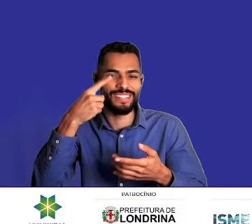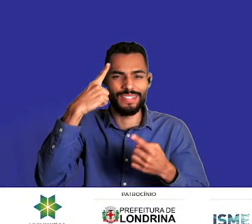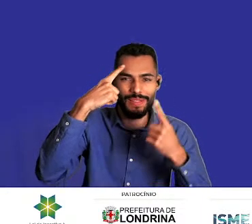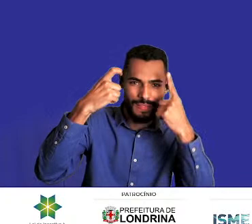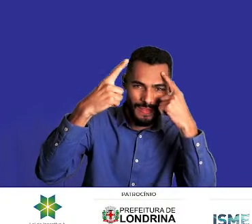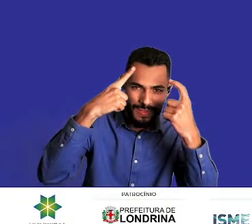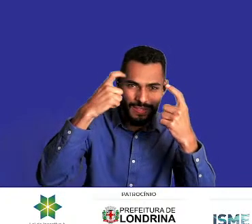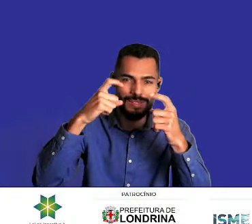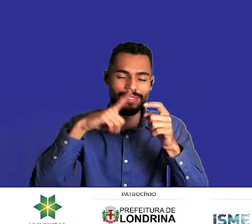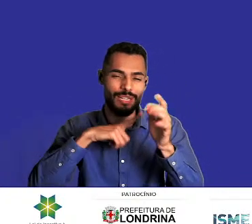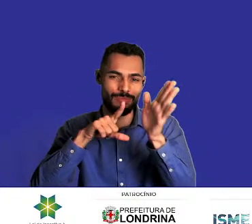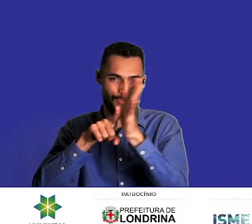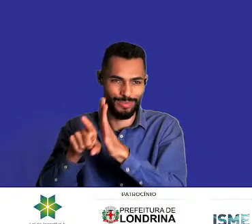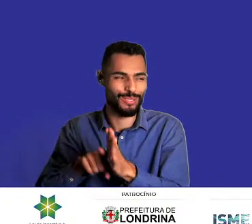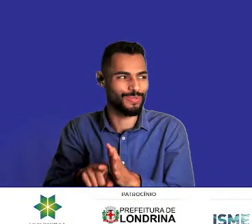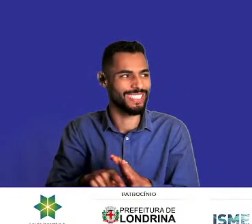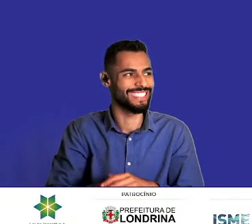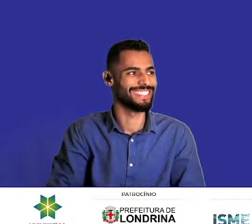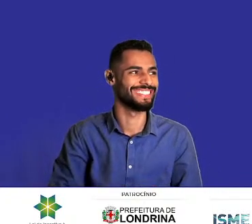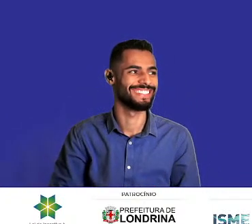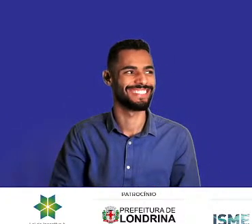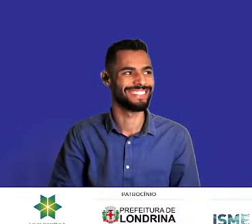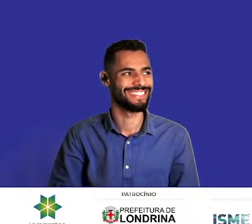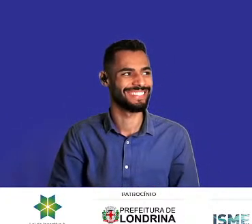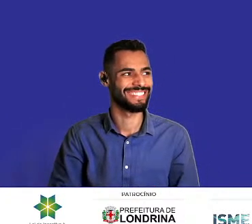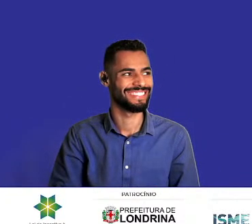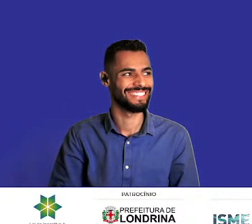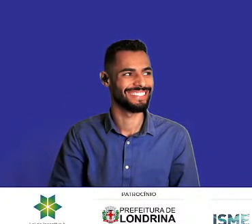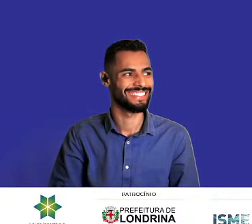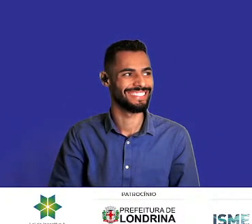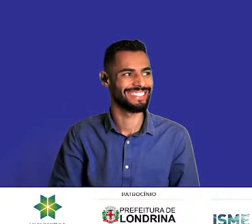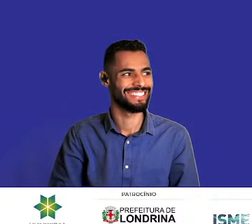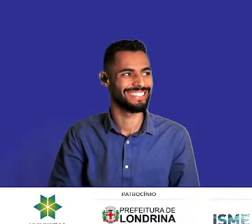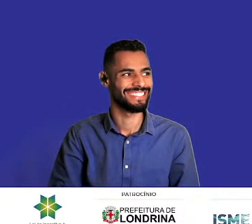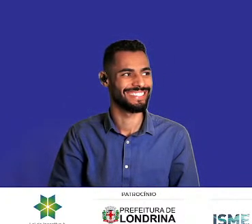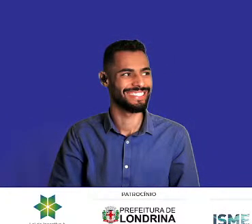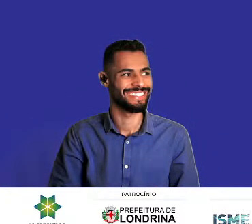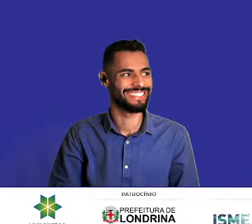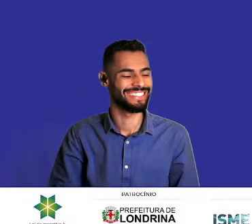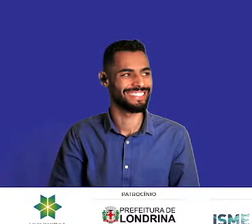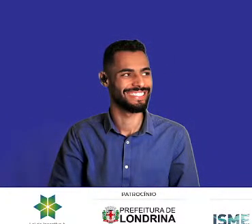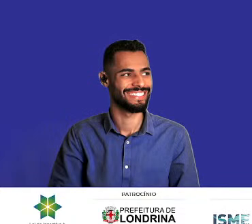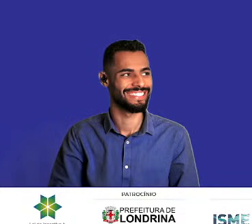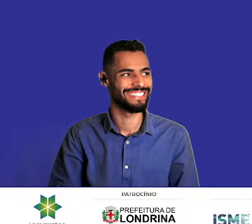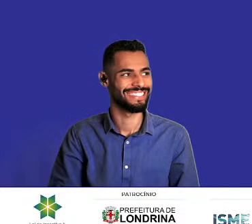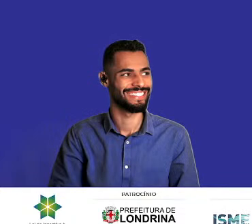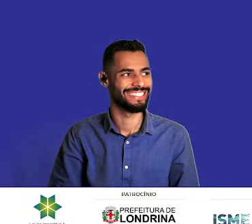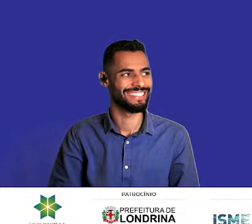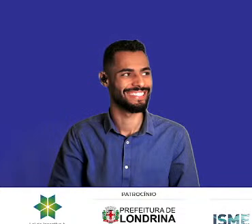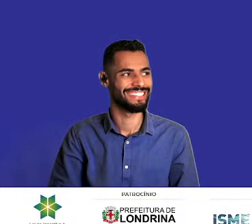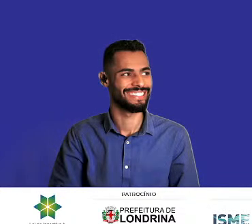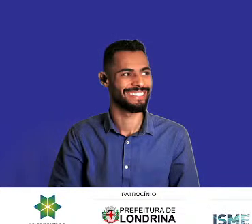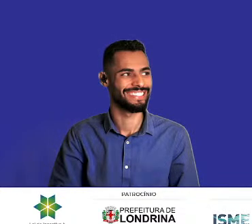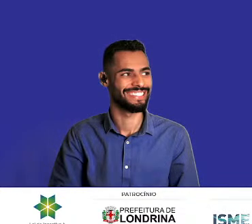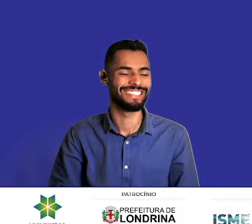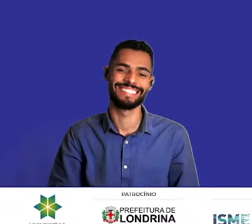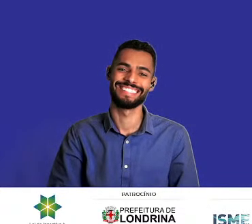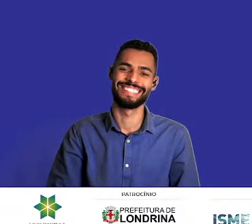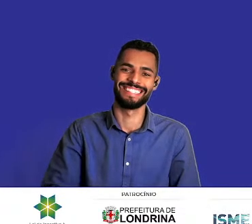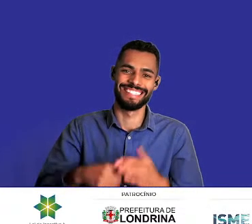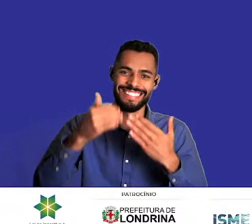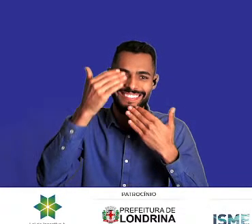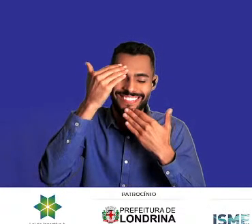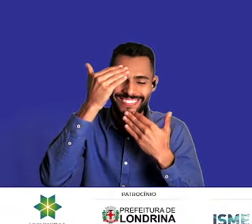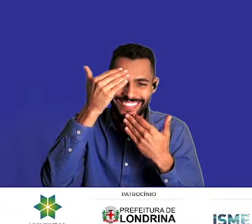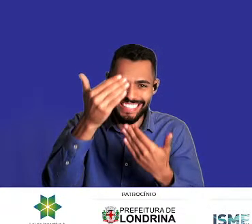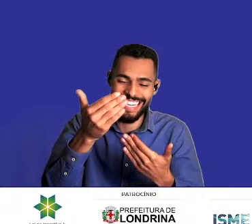yours, Emily. Thank you so much, Liane. It's so good to see you again. I feel as if we're in